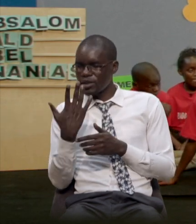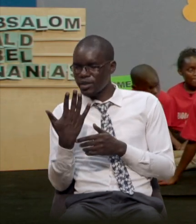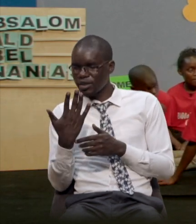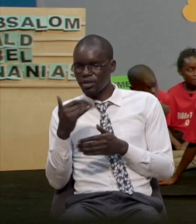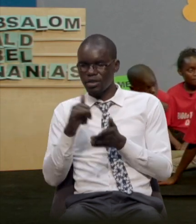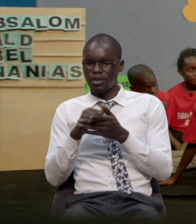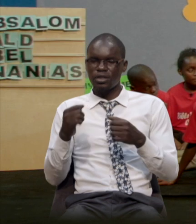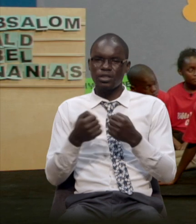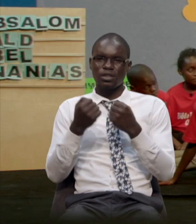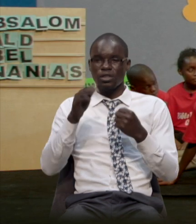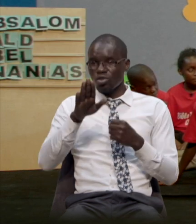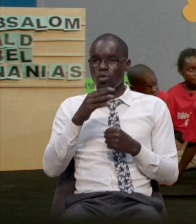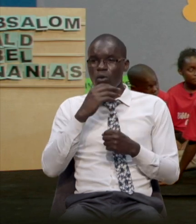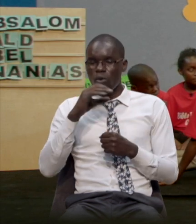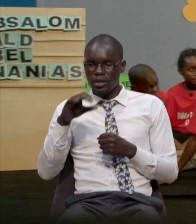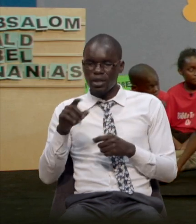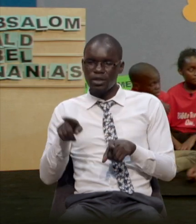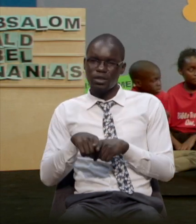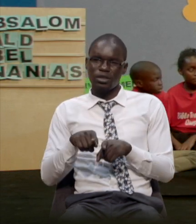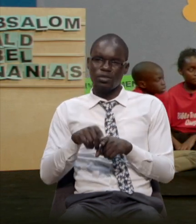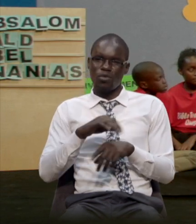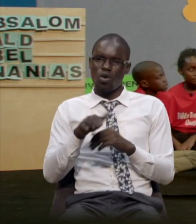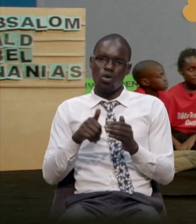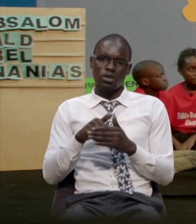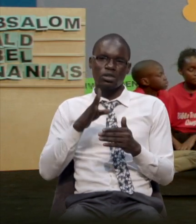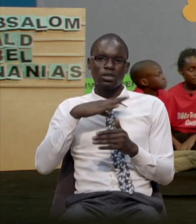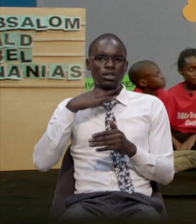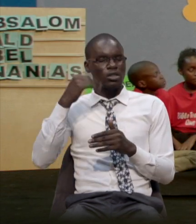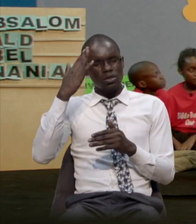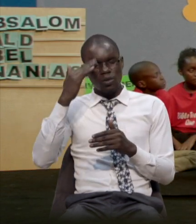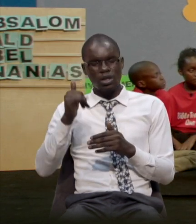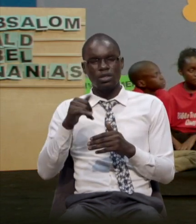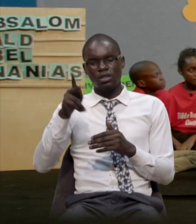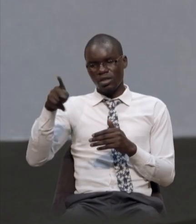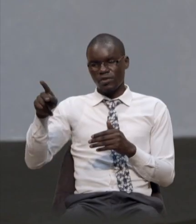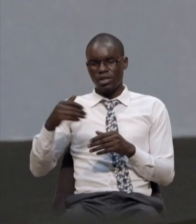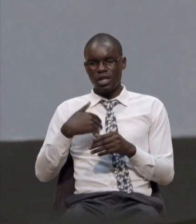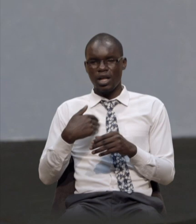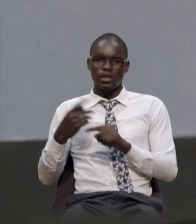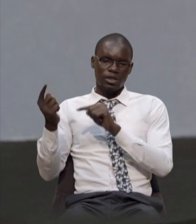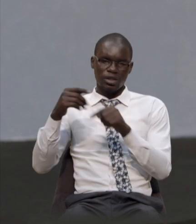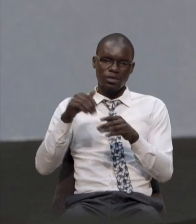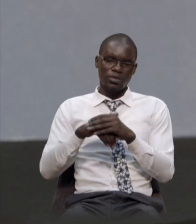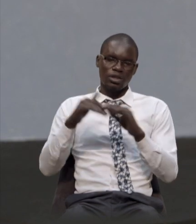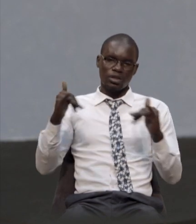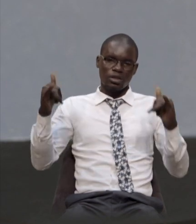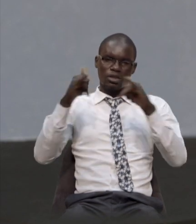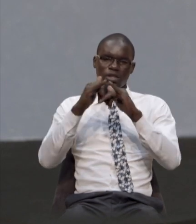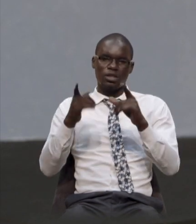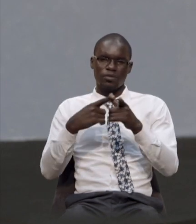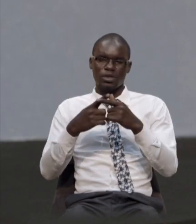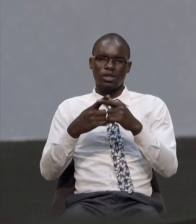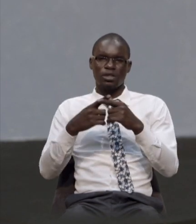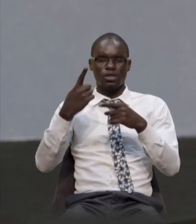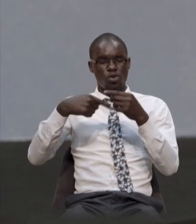happened. Your sons are also dead. Because the Philistines came into the camp and then they defeated us and then